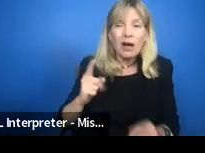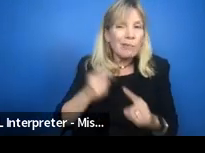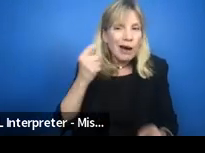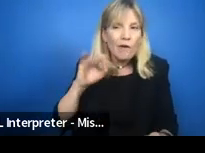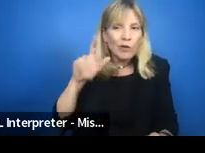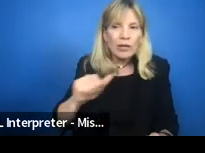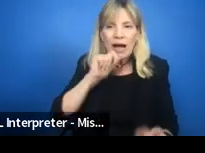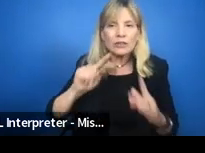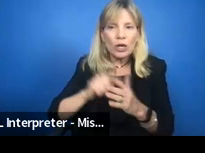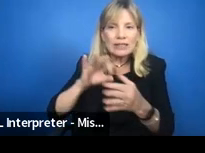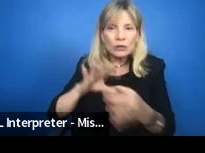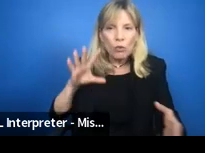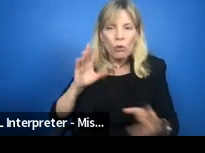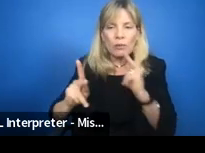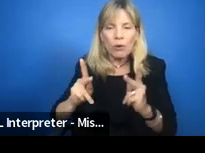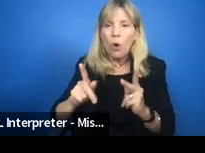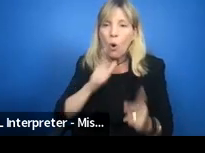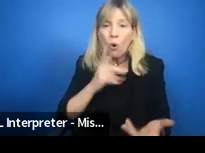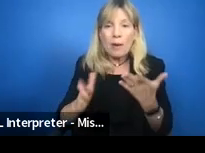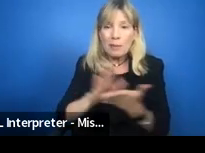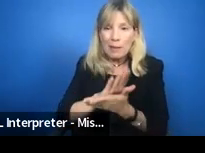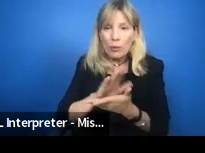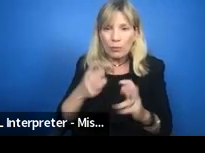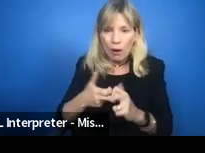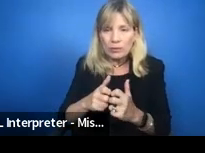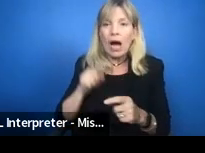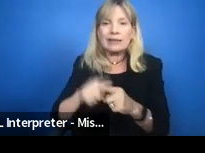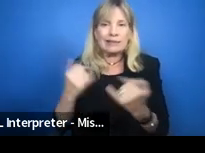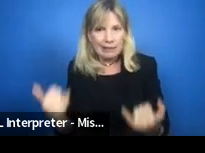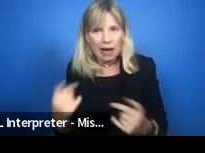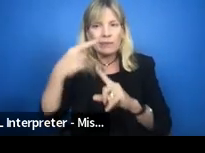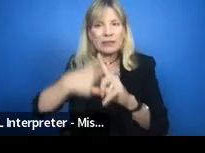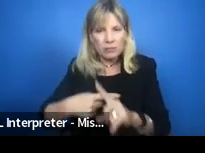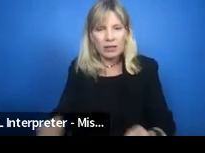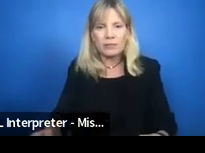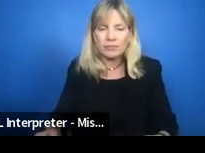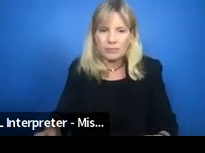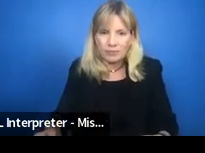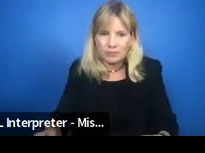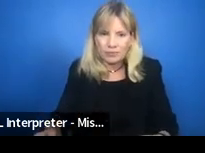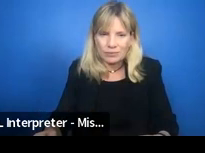not start disenrolling people who may have had paperwork problems until this month.